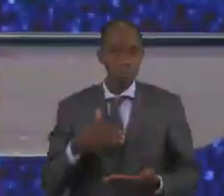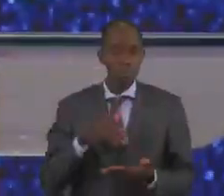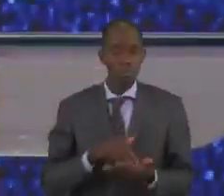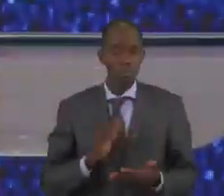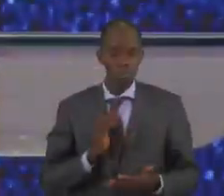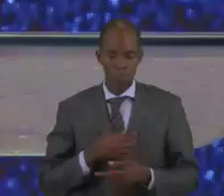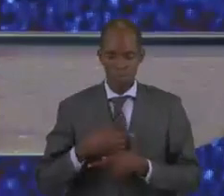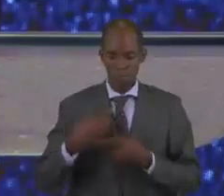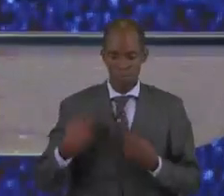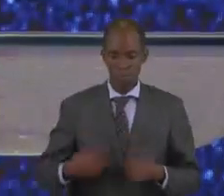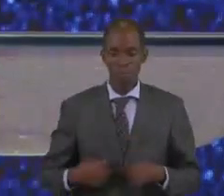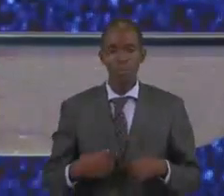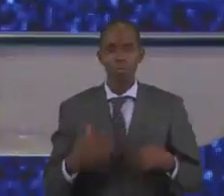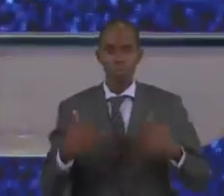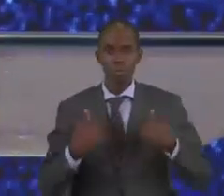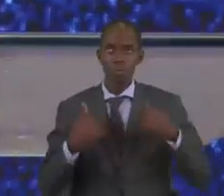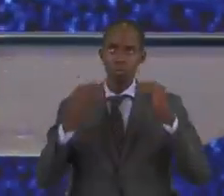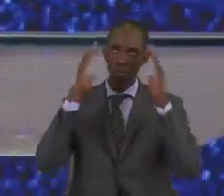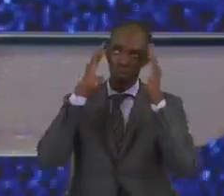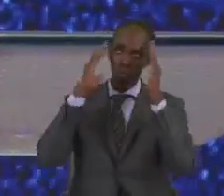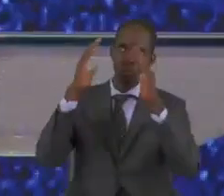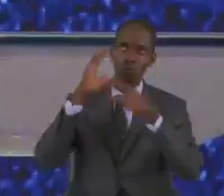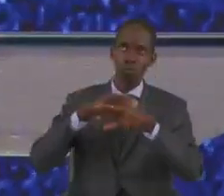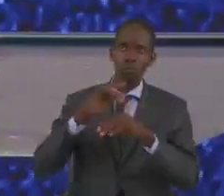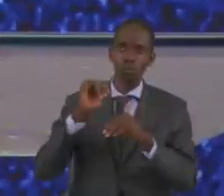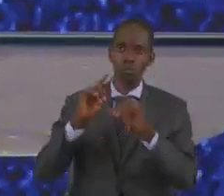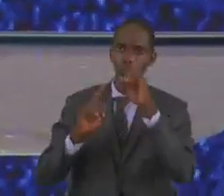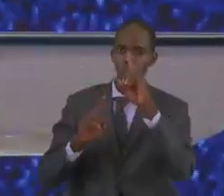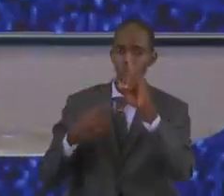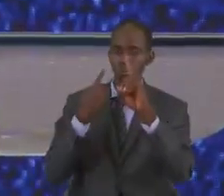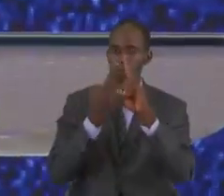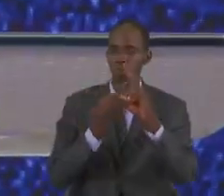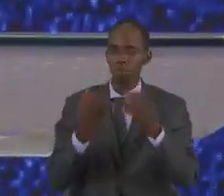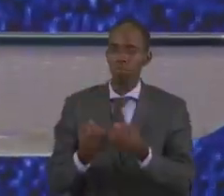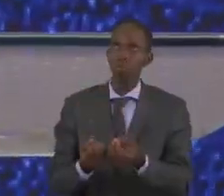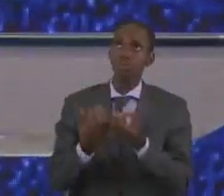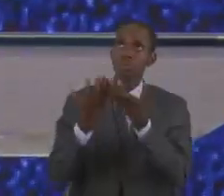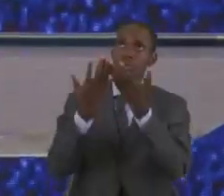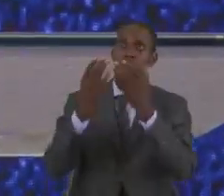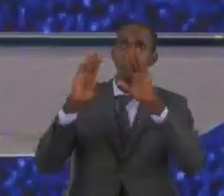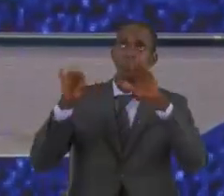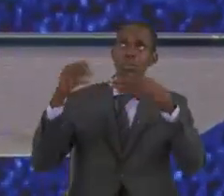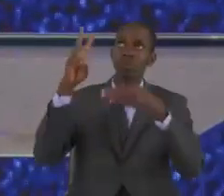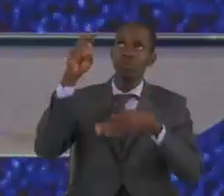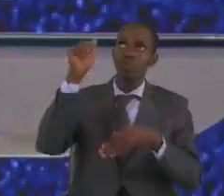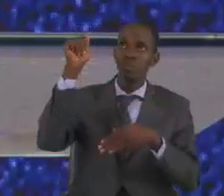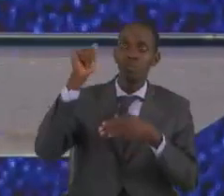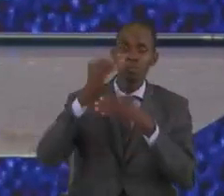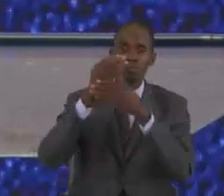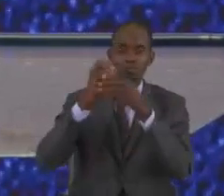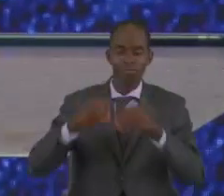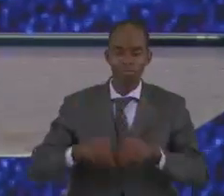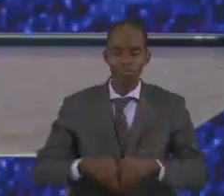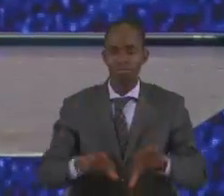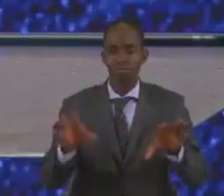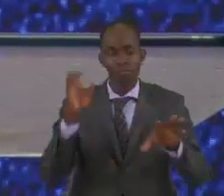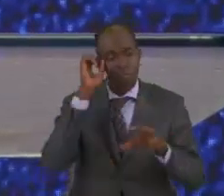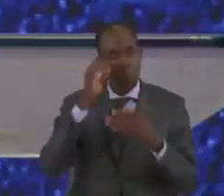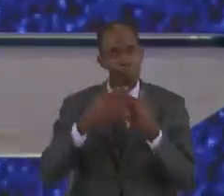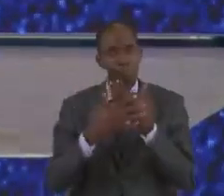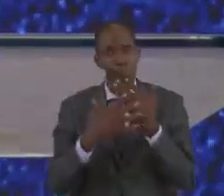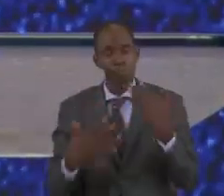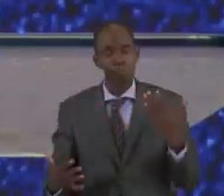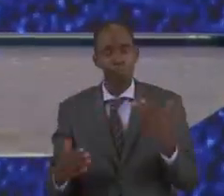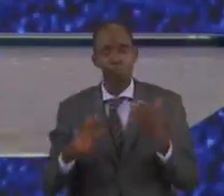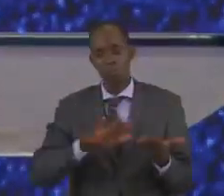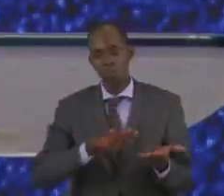are turned to the one who has sacrificed, who gave himself, who shed his blood, who died for us,